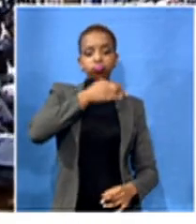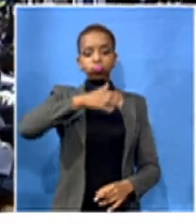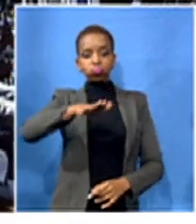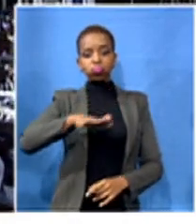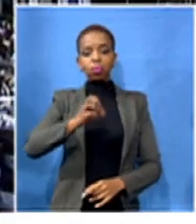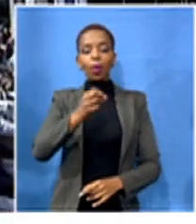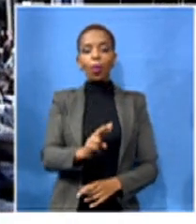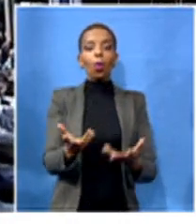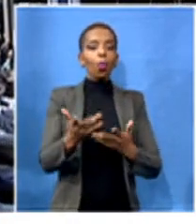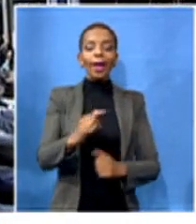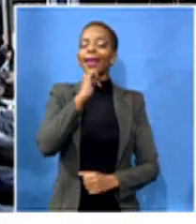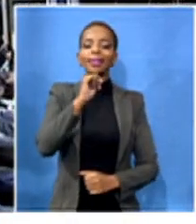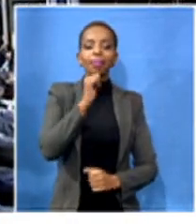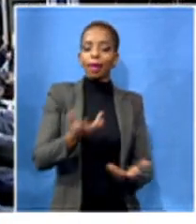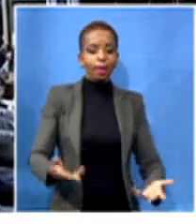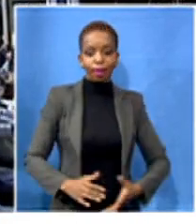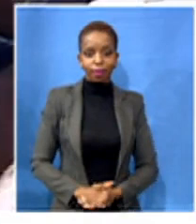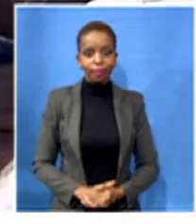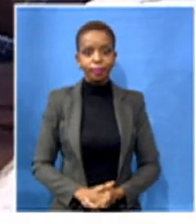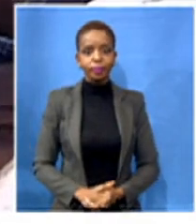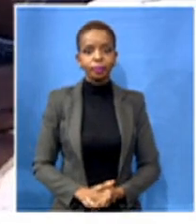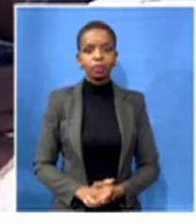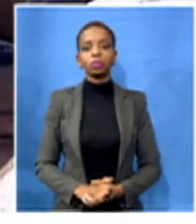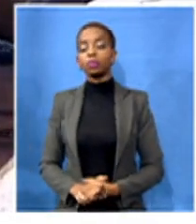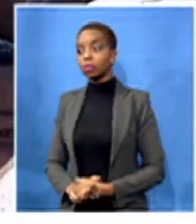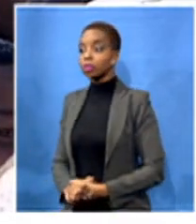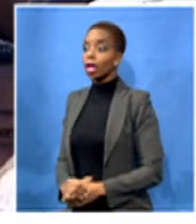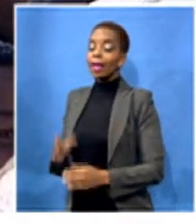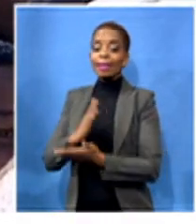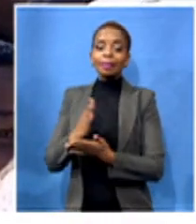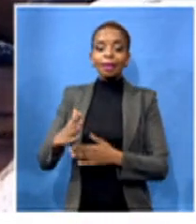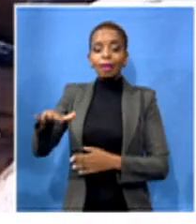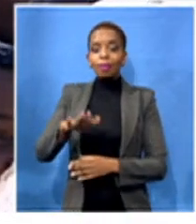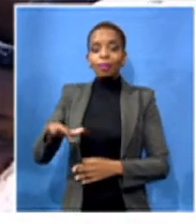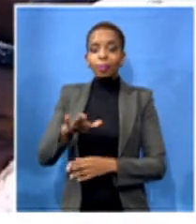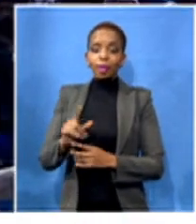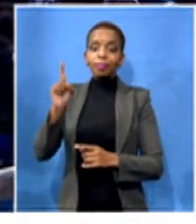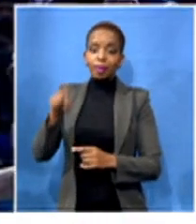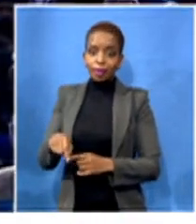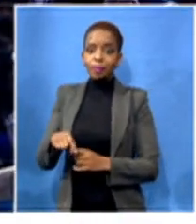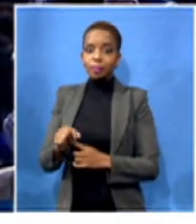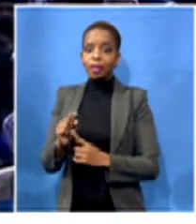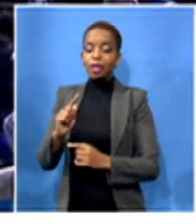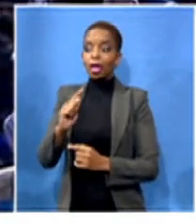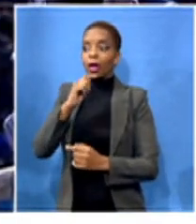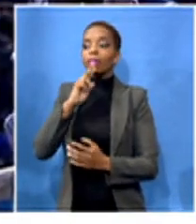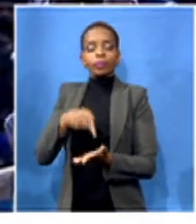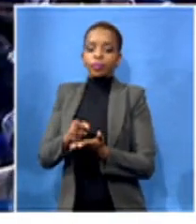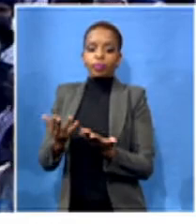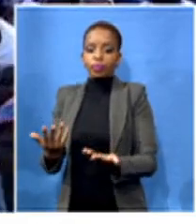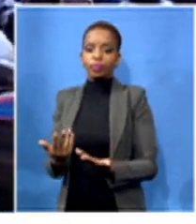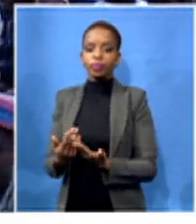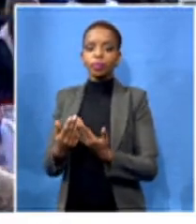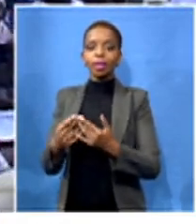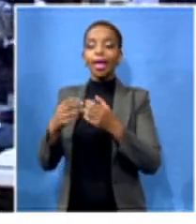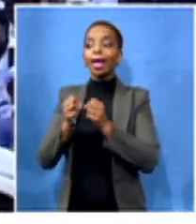Yeah. I mean, some of the places, and let's be real. The reality is that you'll find that the floor